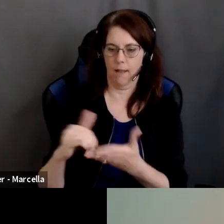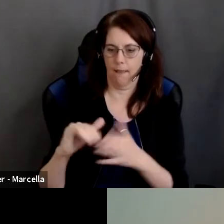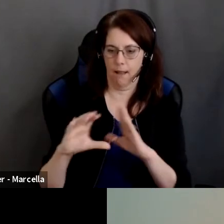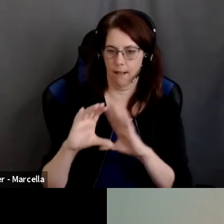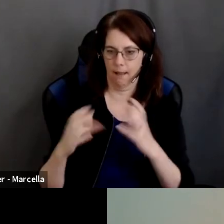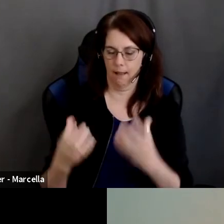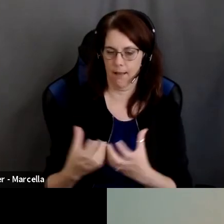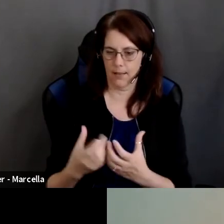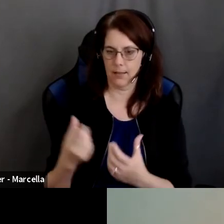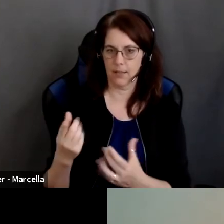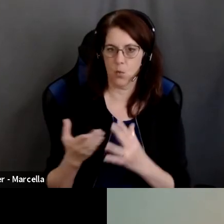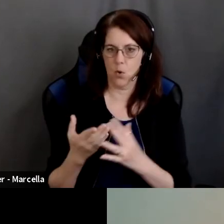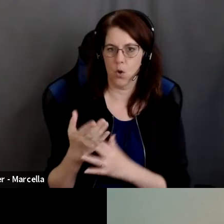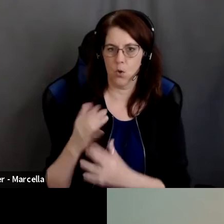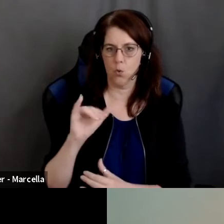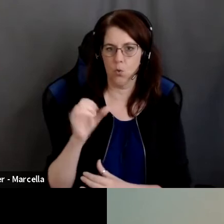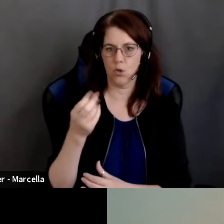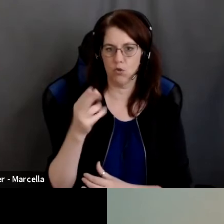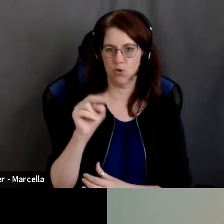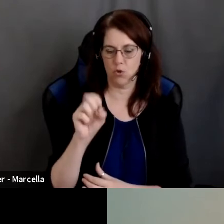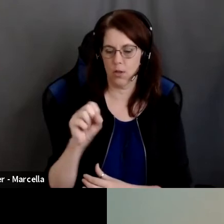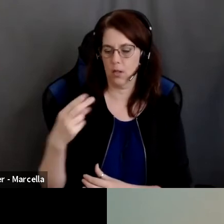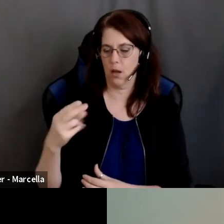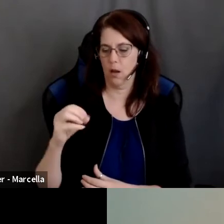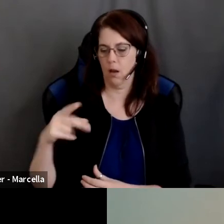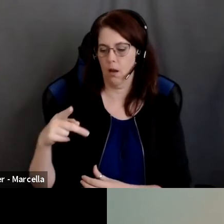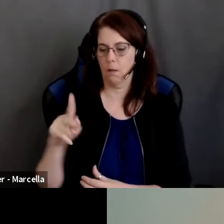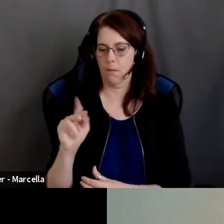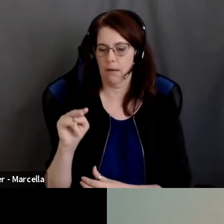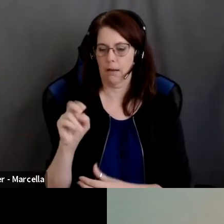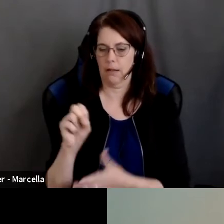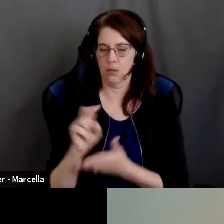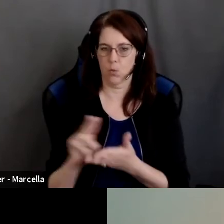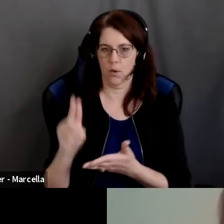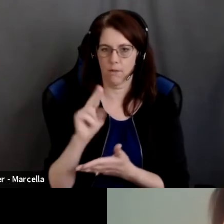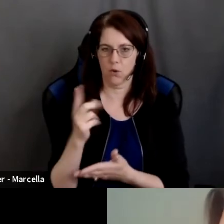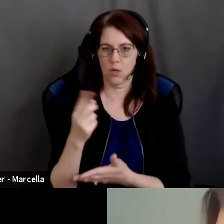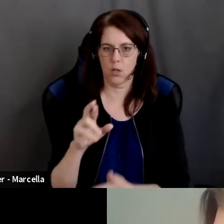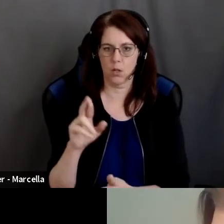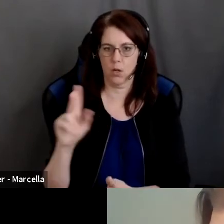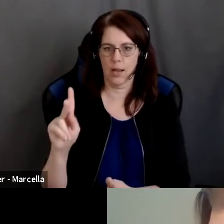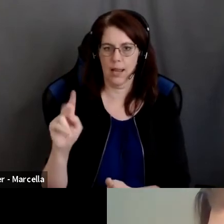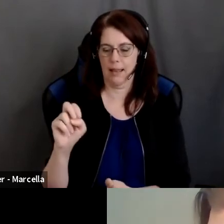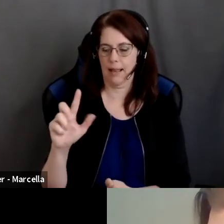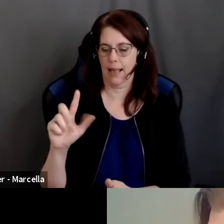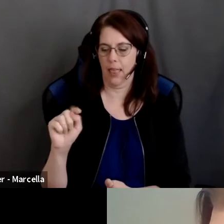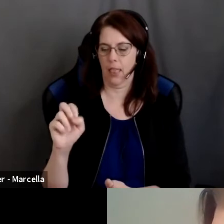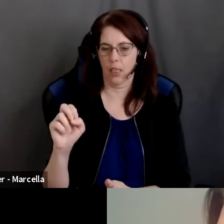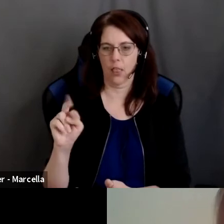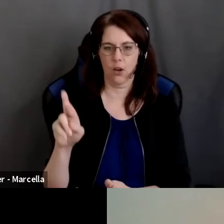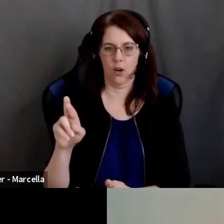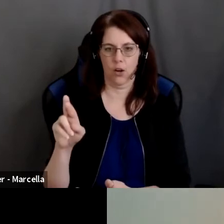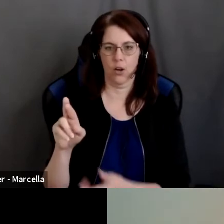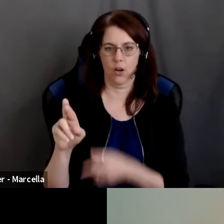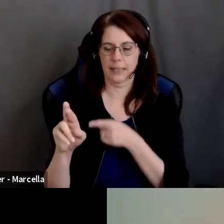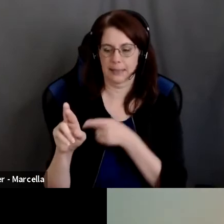And it was through Johns Hopkins University. Dr. Keltner was the one that